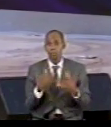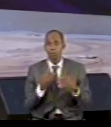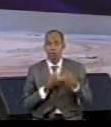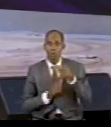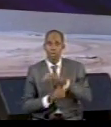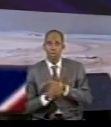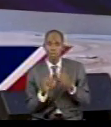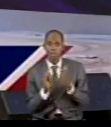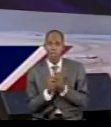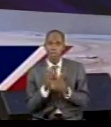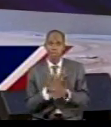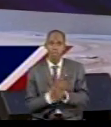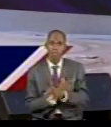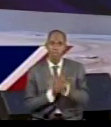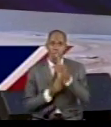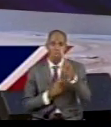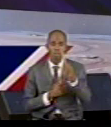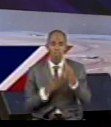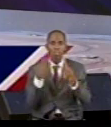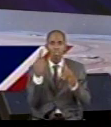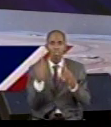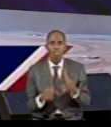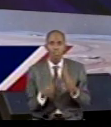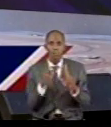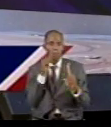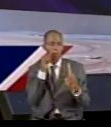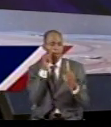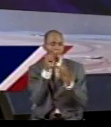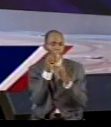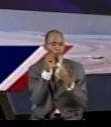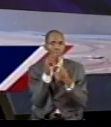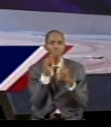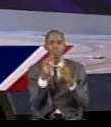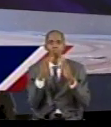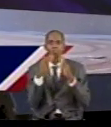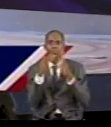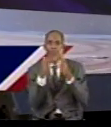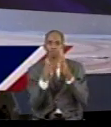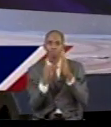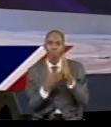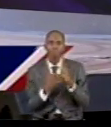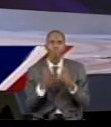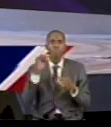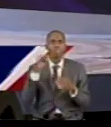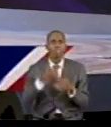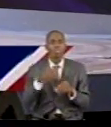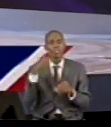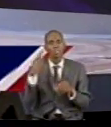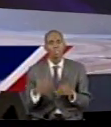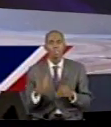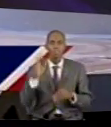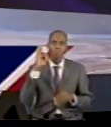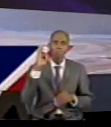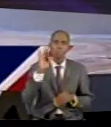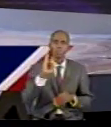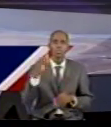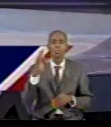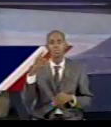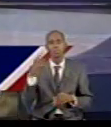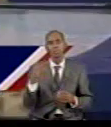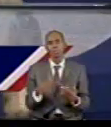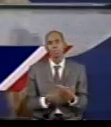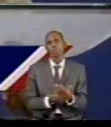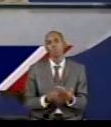the precise content in the preaching of the gospel. The real content of the gospel, whether